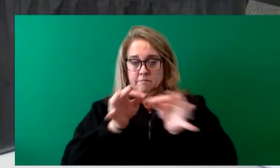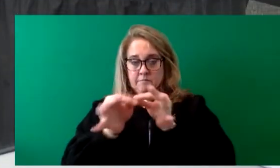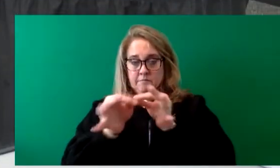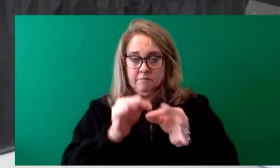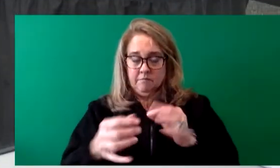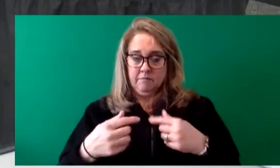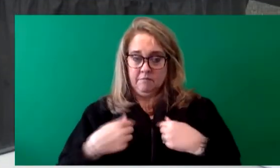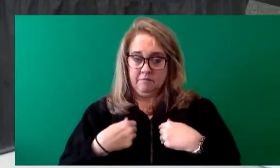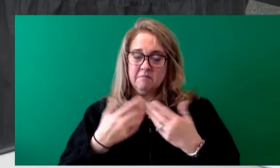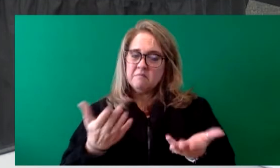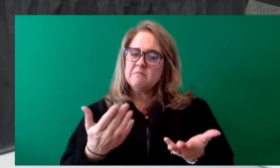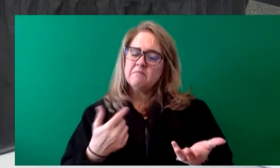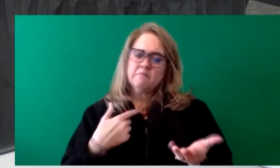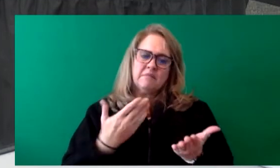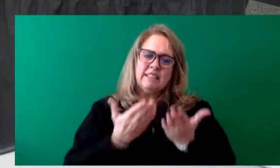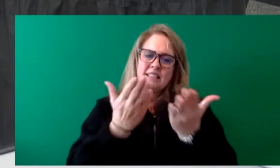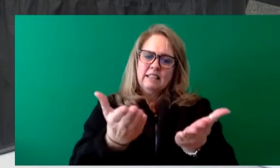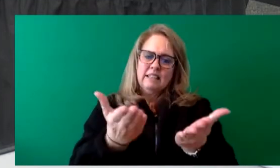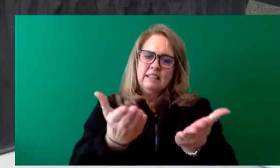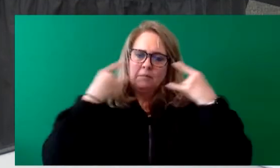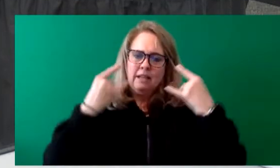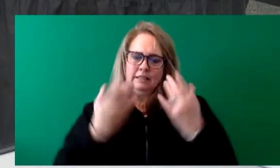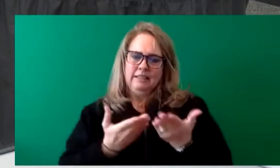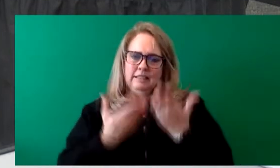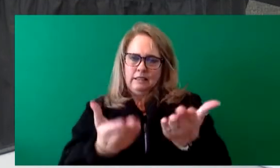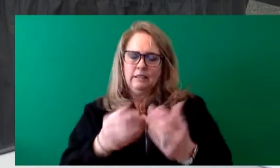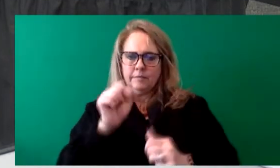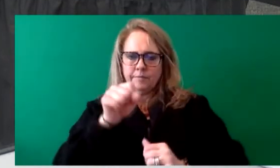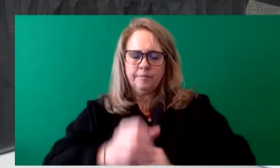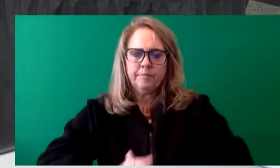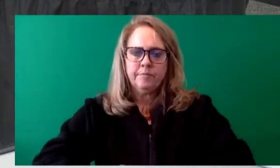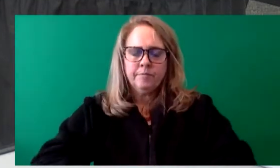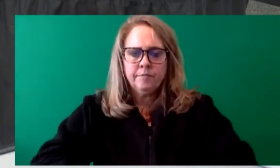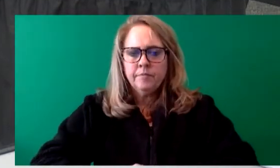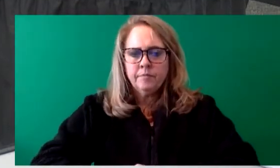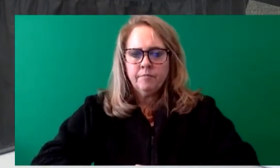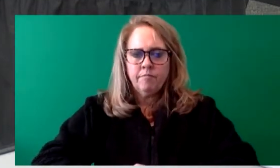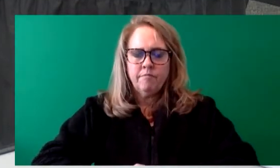It does. And the reason I bring it up is because I've had some people come to me